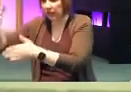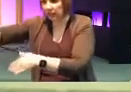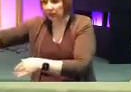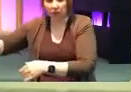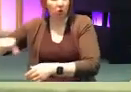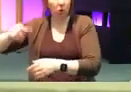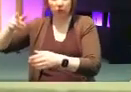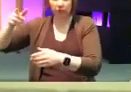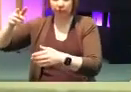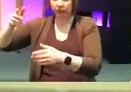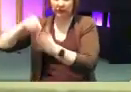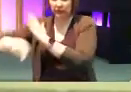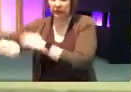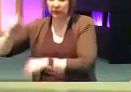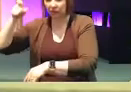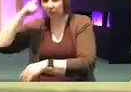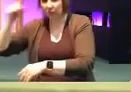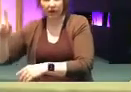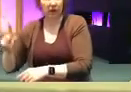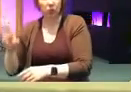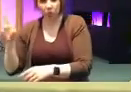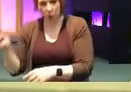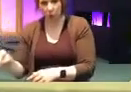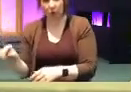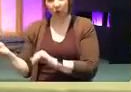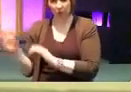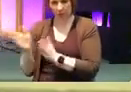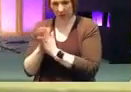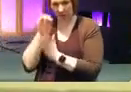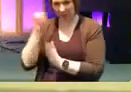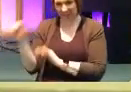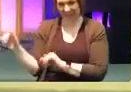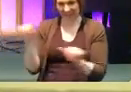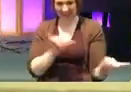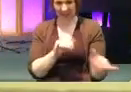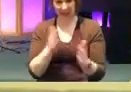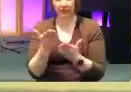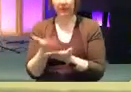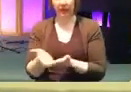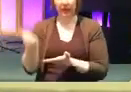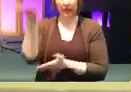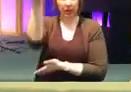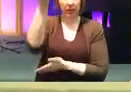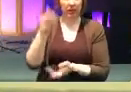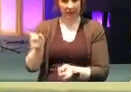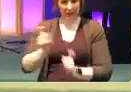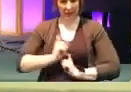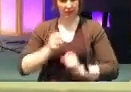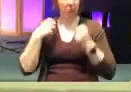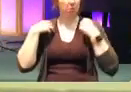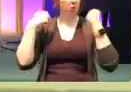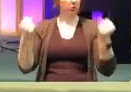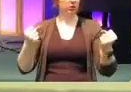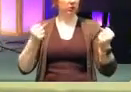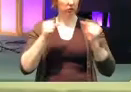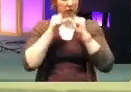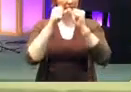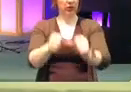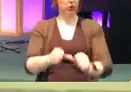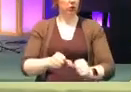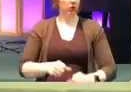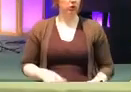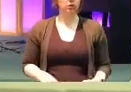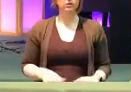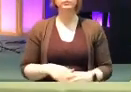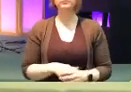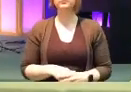government officials. They are praying for the same thing that the people in the book of Acts pray. They say, God, grant us great boldness and courage. Now, the